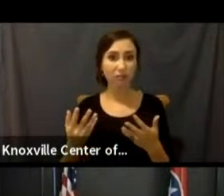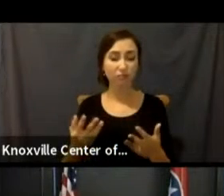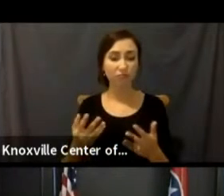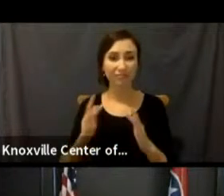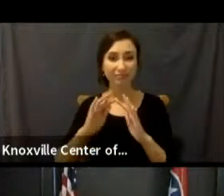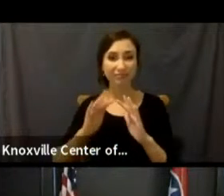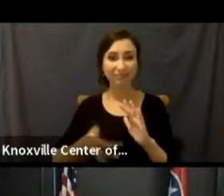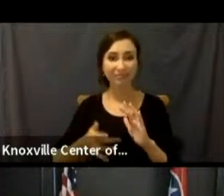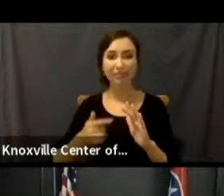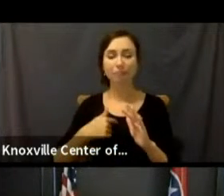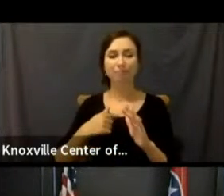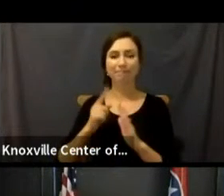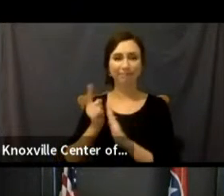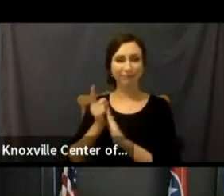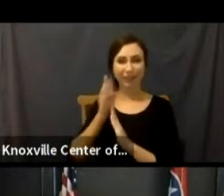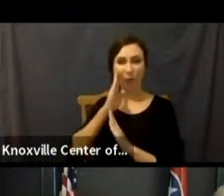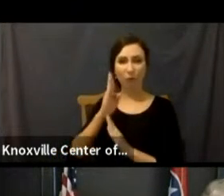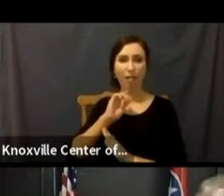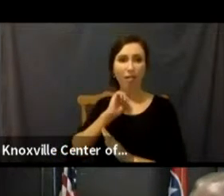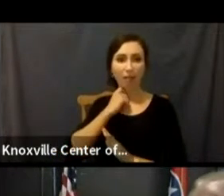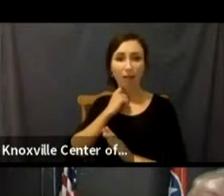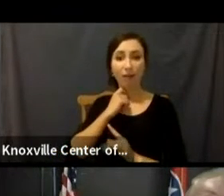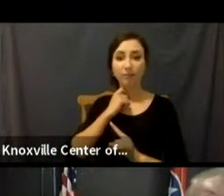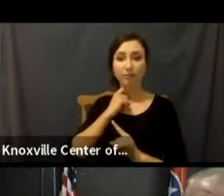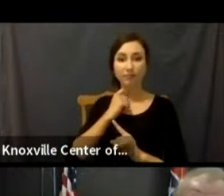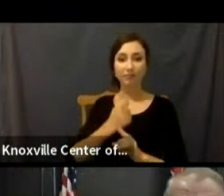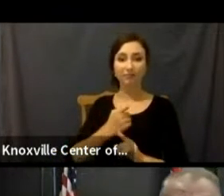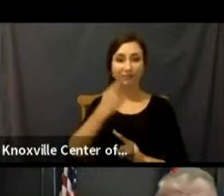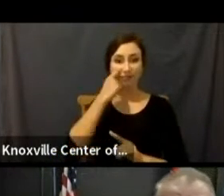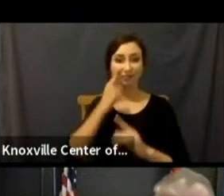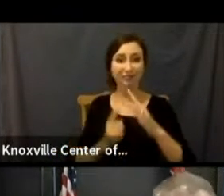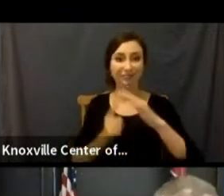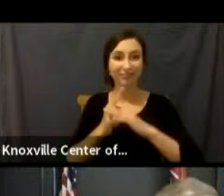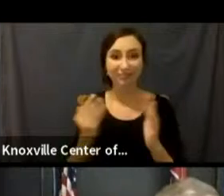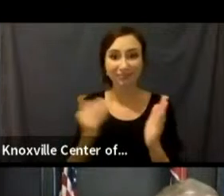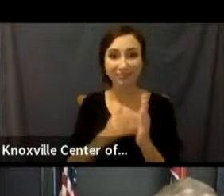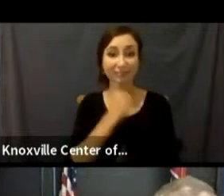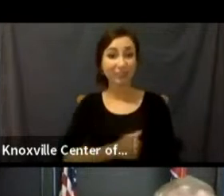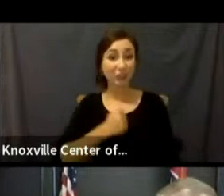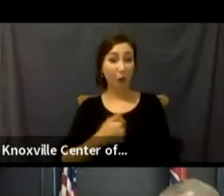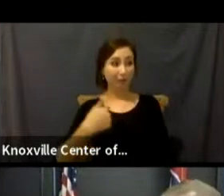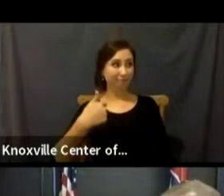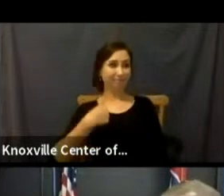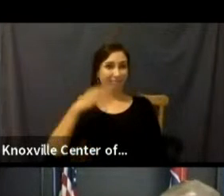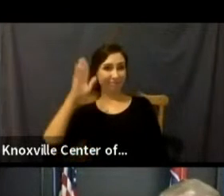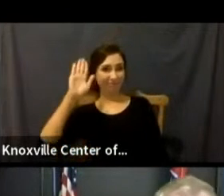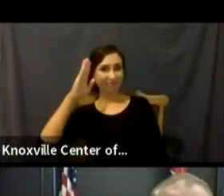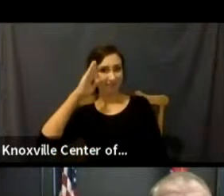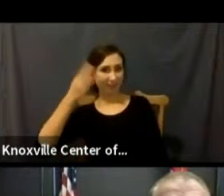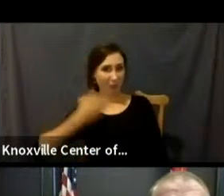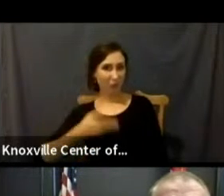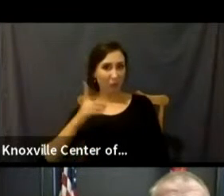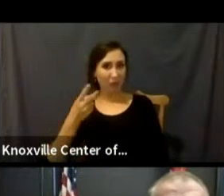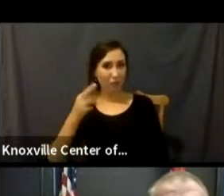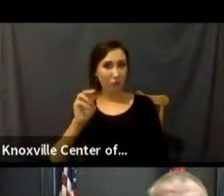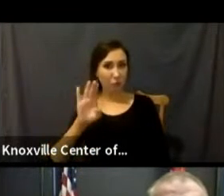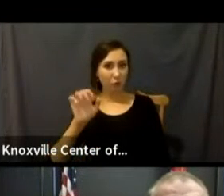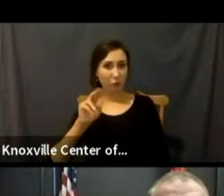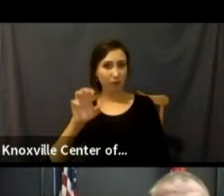I'm going to mute real quick and see it. I'm good. Dr. Buchanan didn't know she was handling roll call, so. Oh, I can handle roll call. But I'm